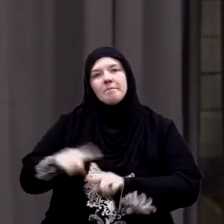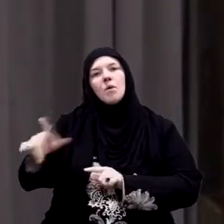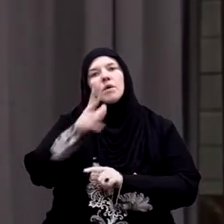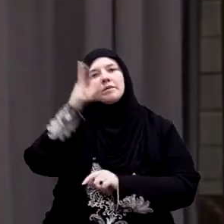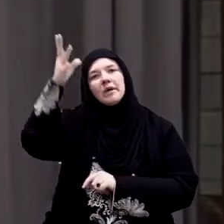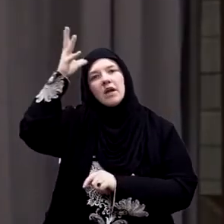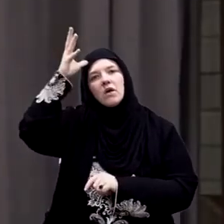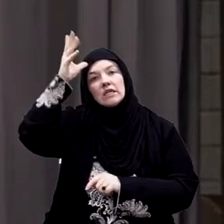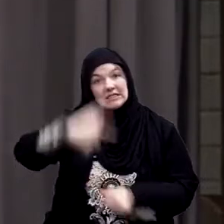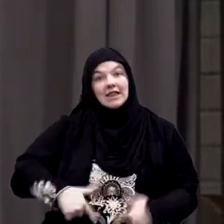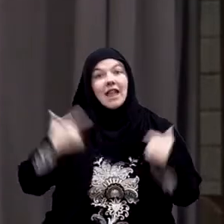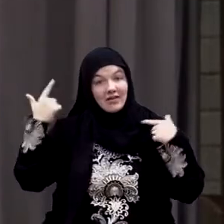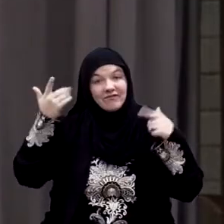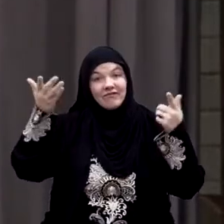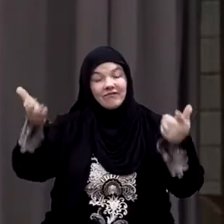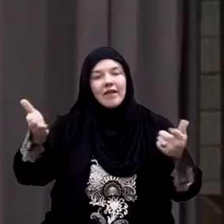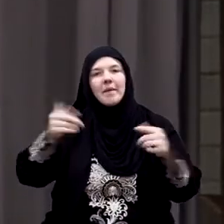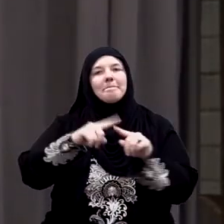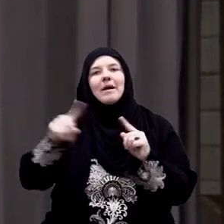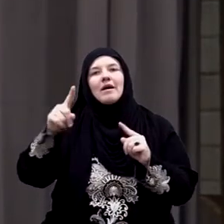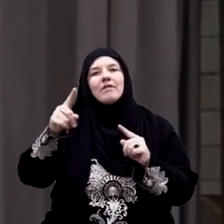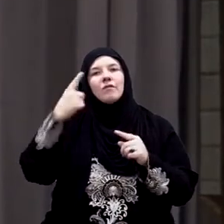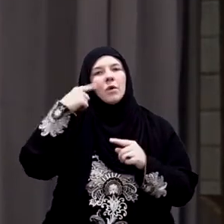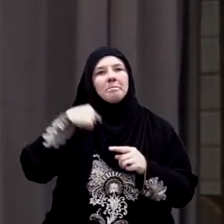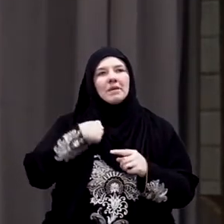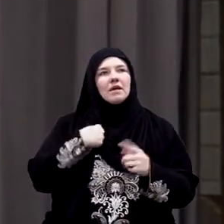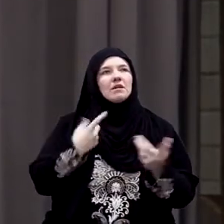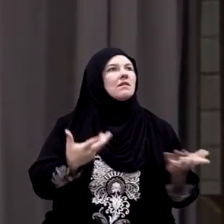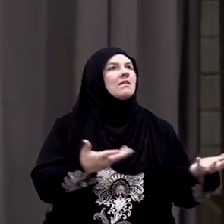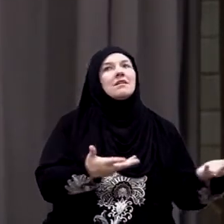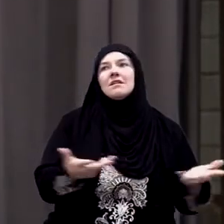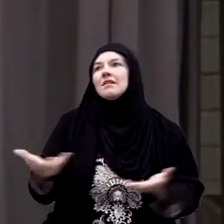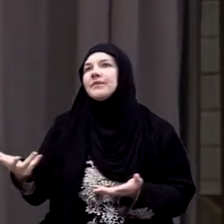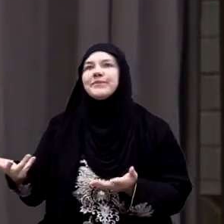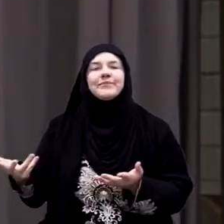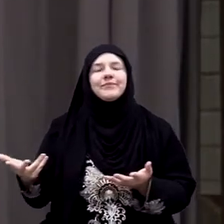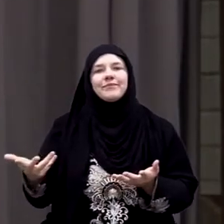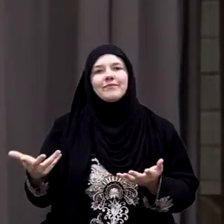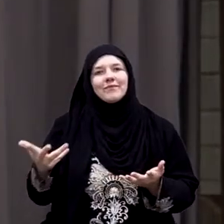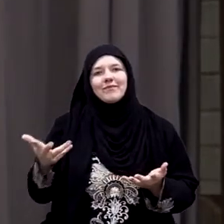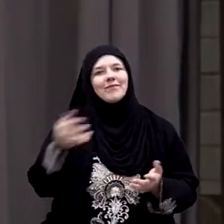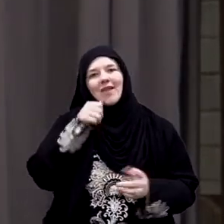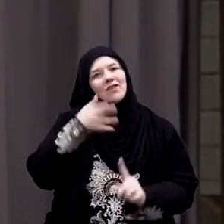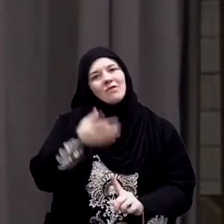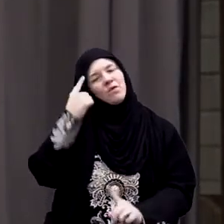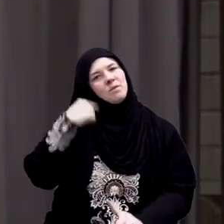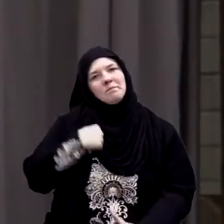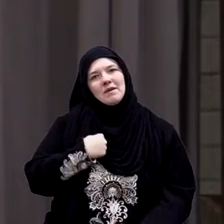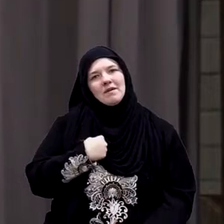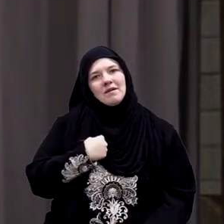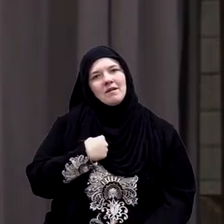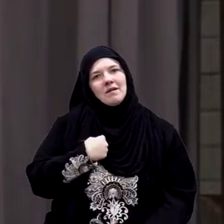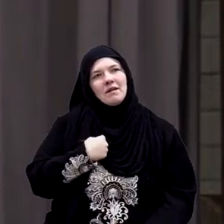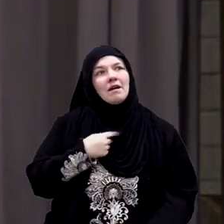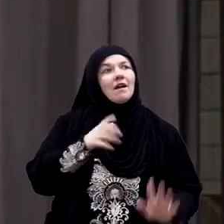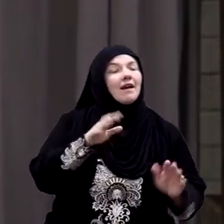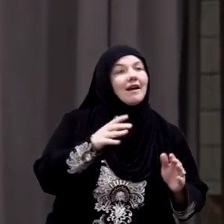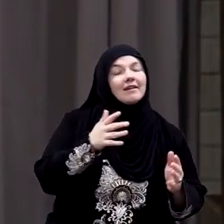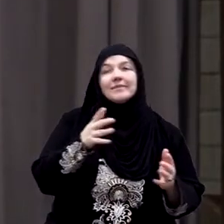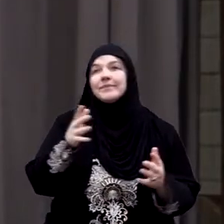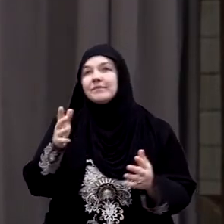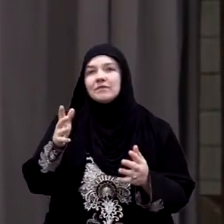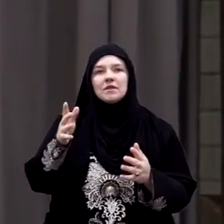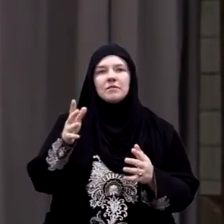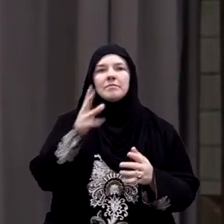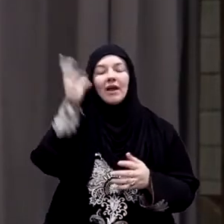your parent is alive, but for you, he's dead, he's out of the picture. He doesn't ask, he doesn't check, he doesn't sit,